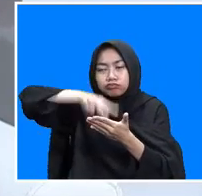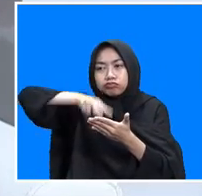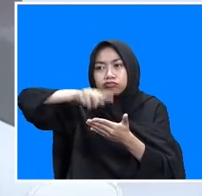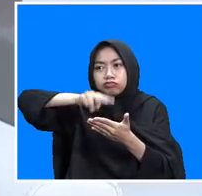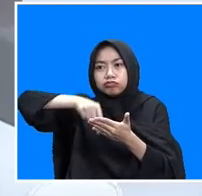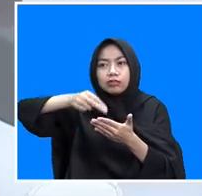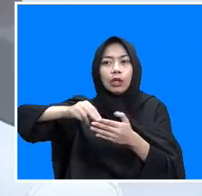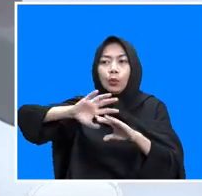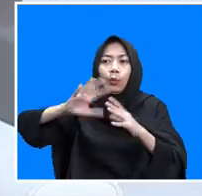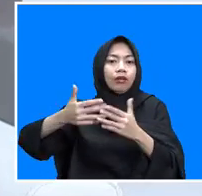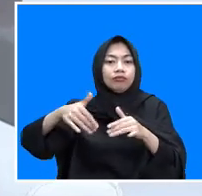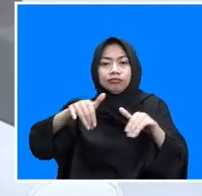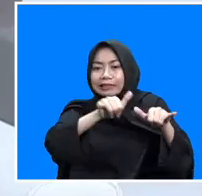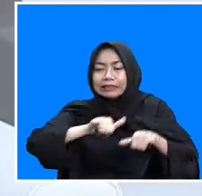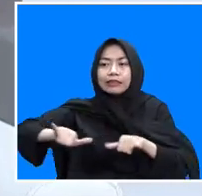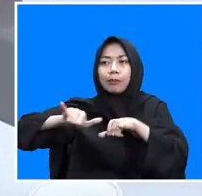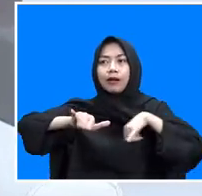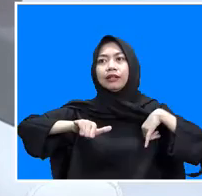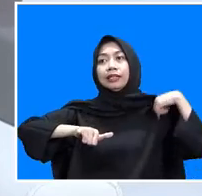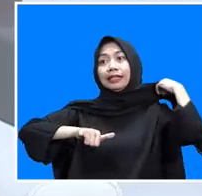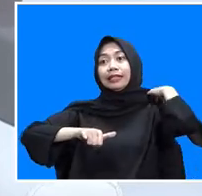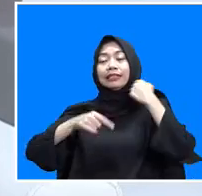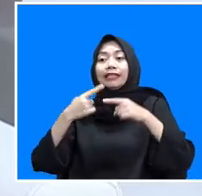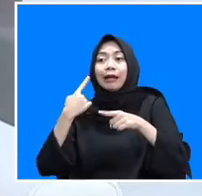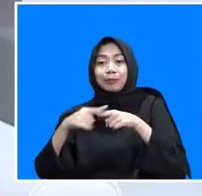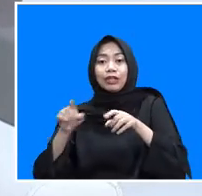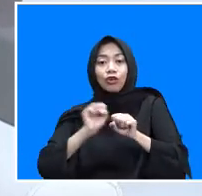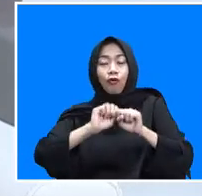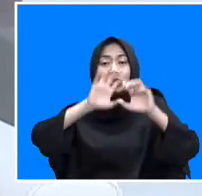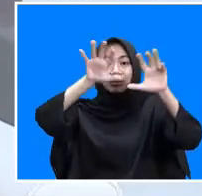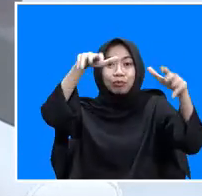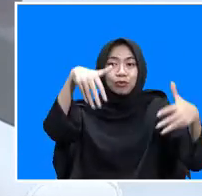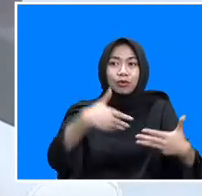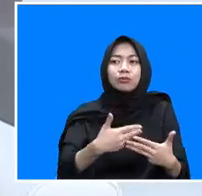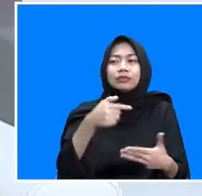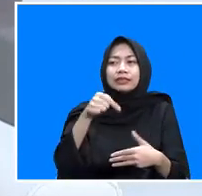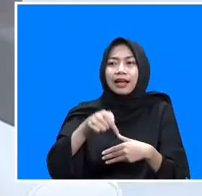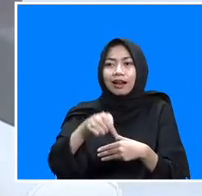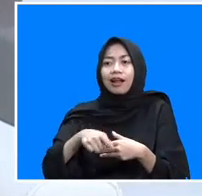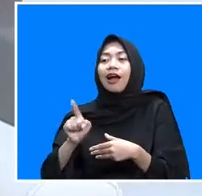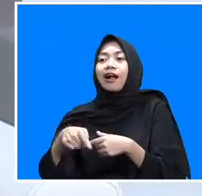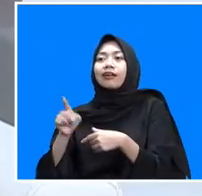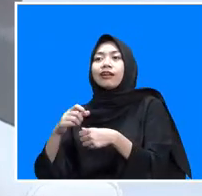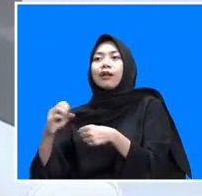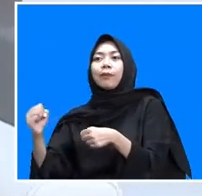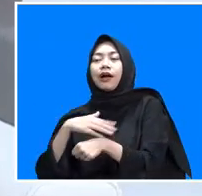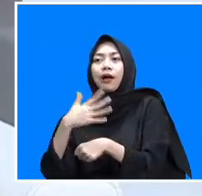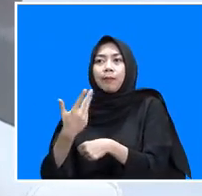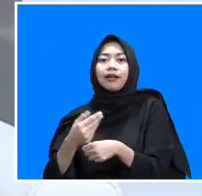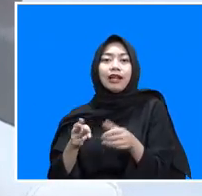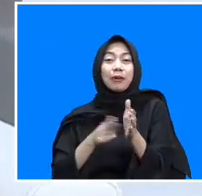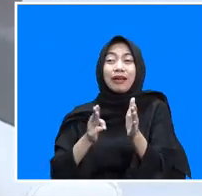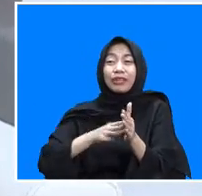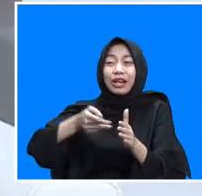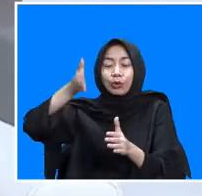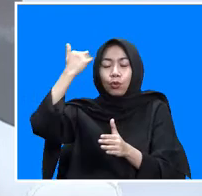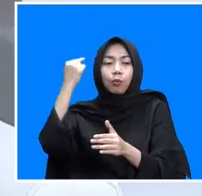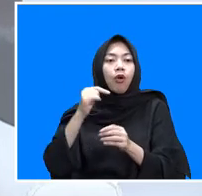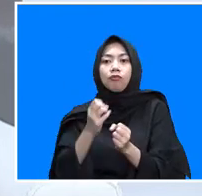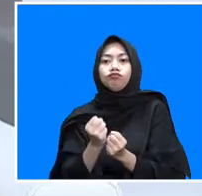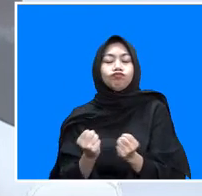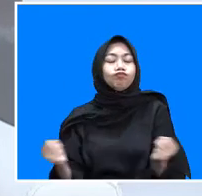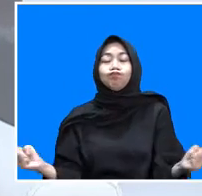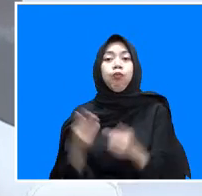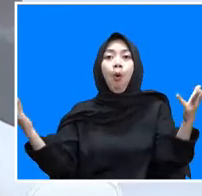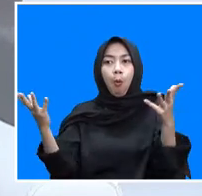world. And what the pandemic has done is that it's kind of exacerbated a problem that already existed.